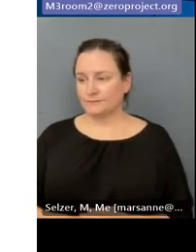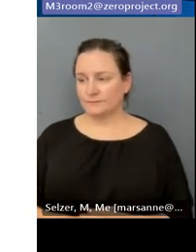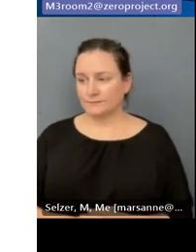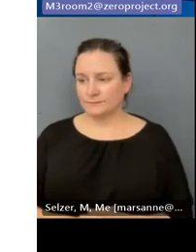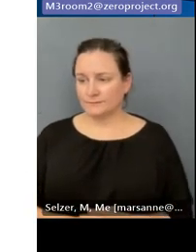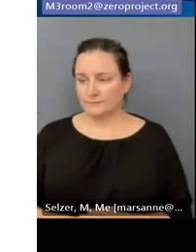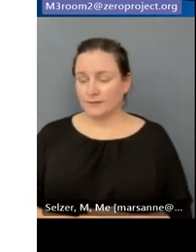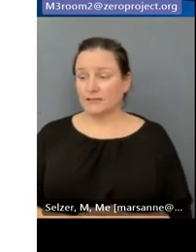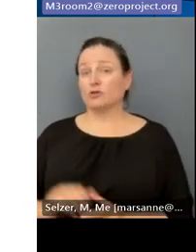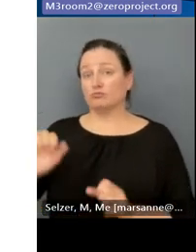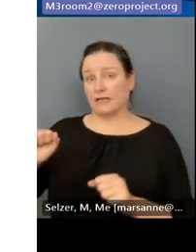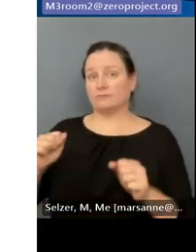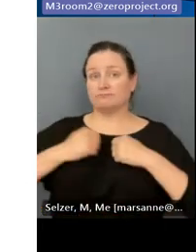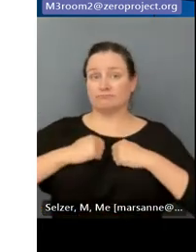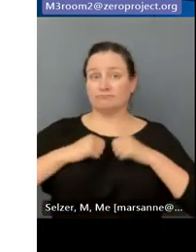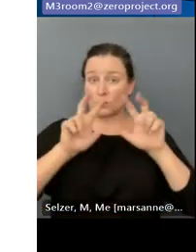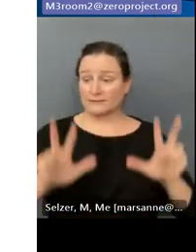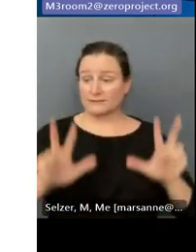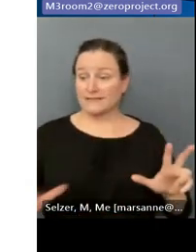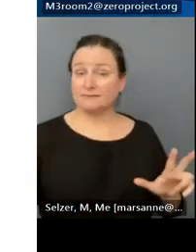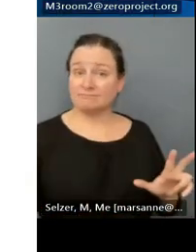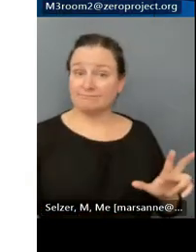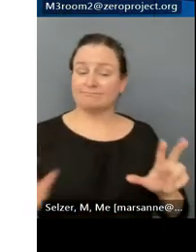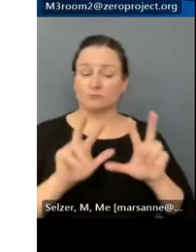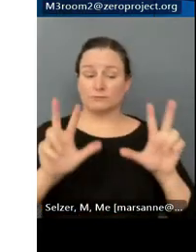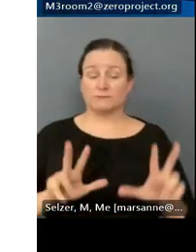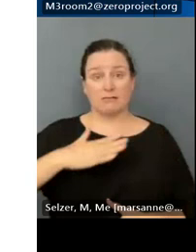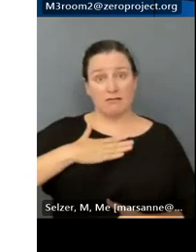specific school, in the specific students.